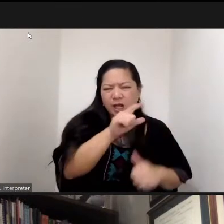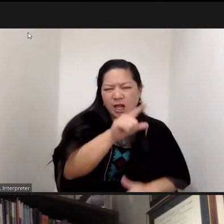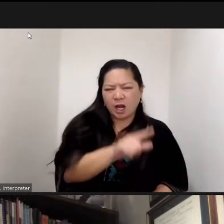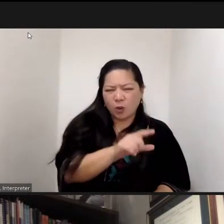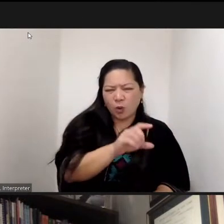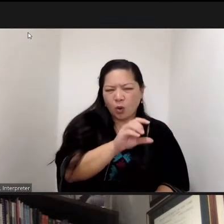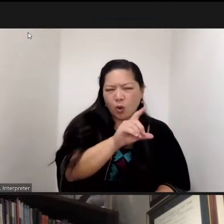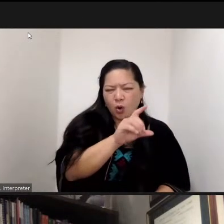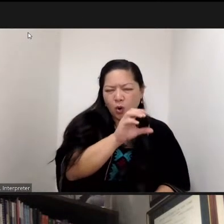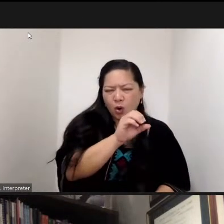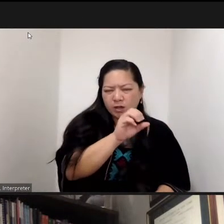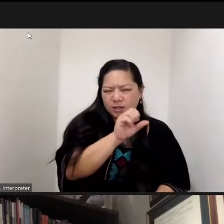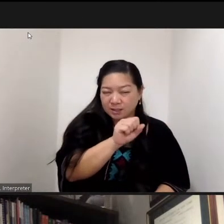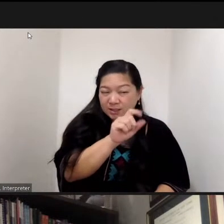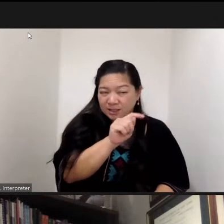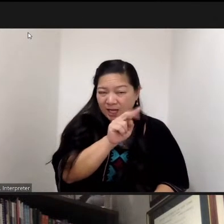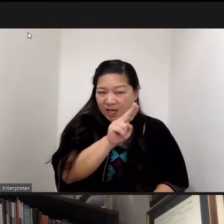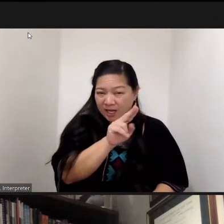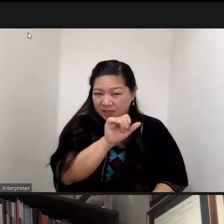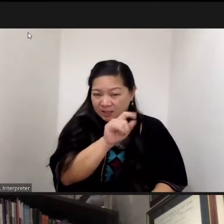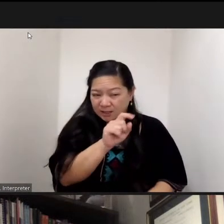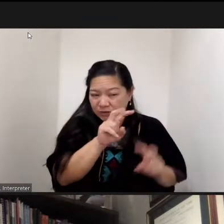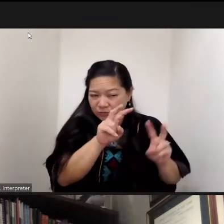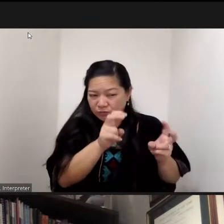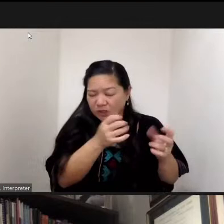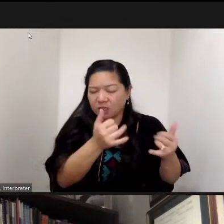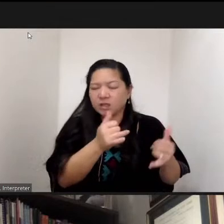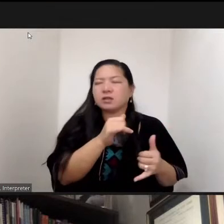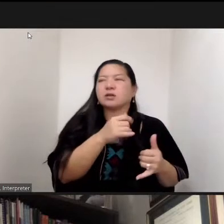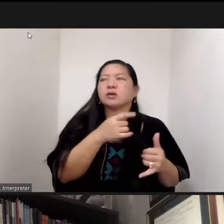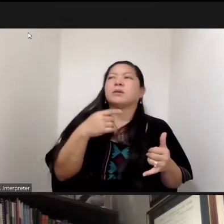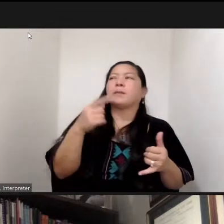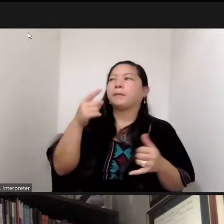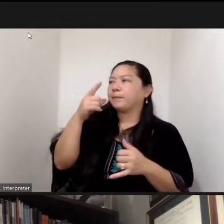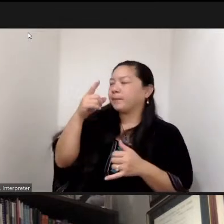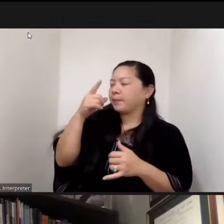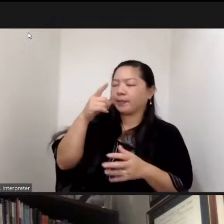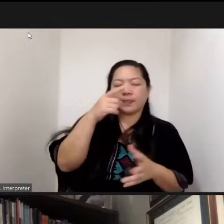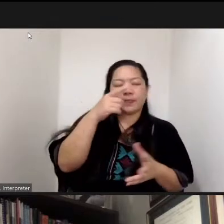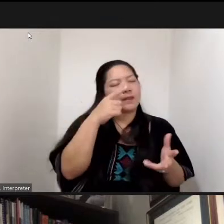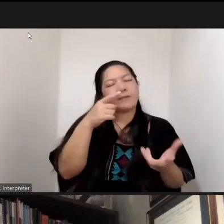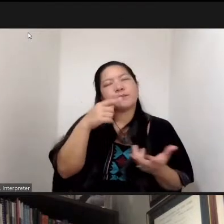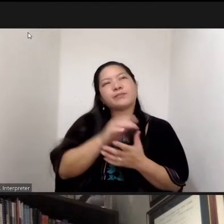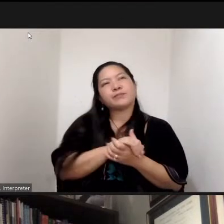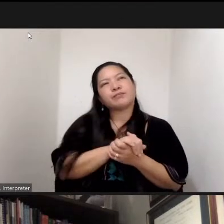Because if we are in a low status, then we are much more